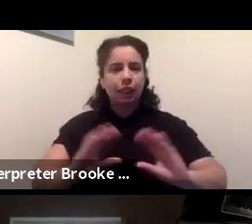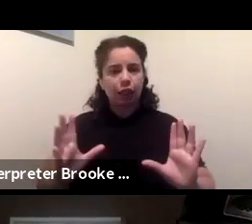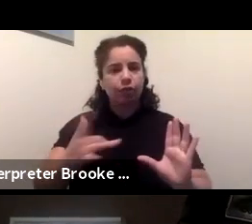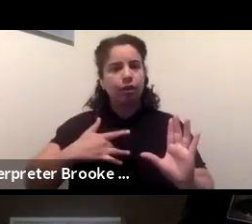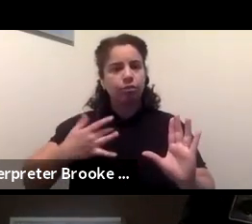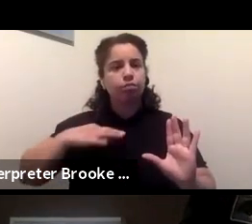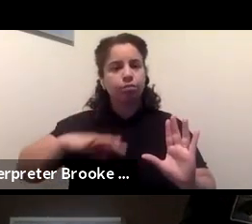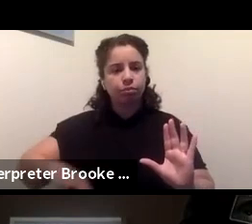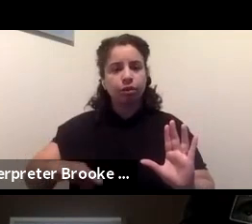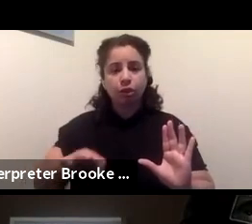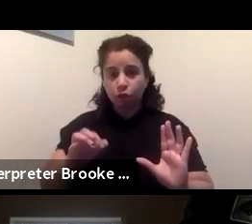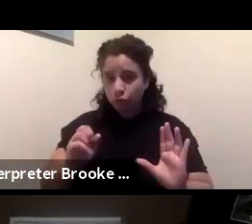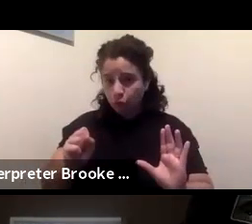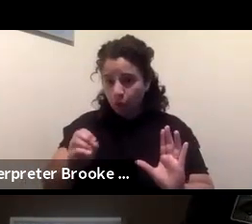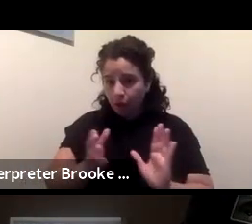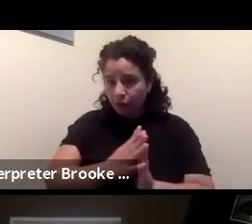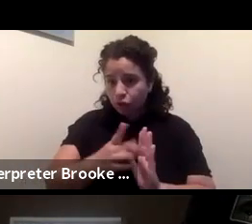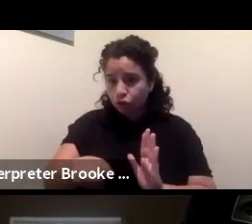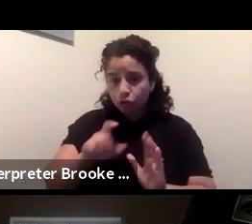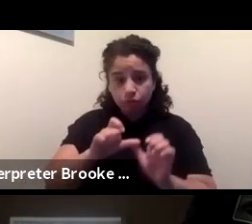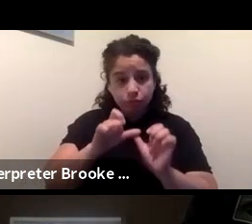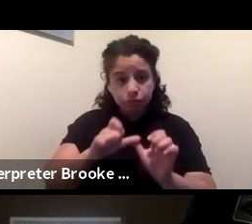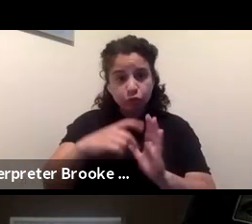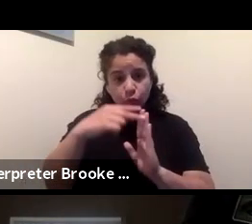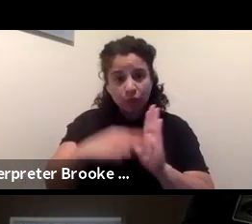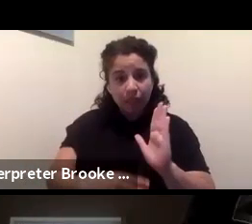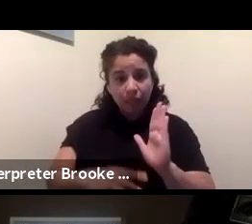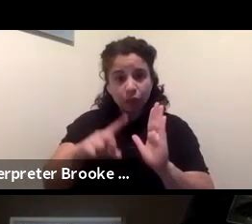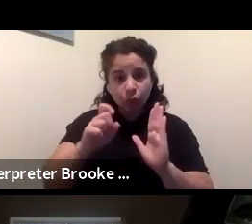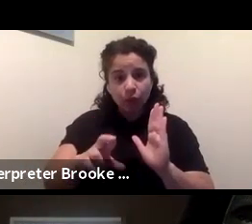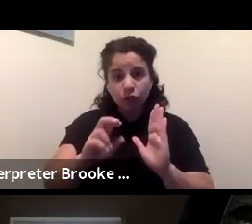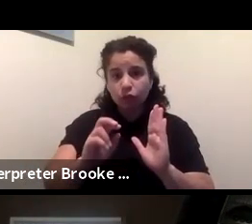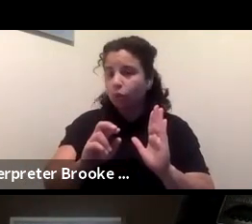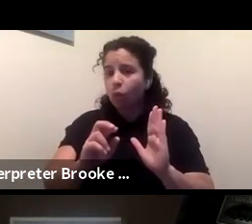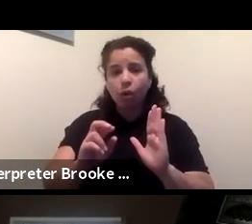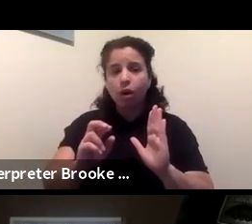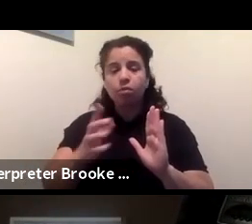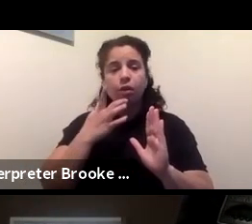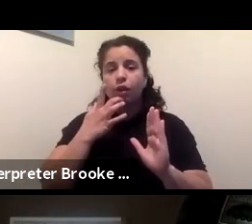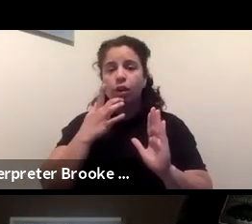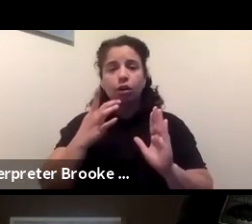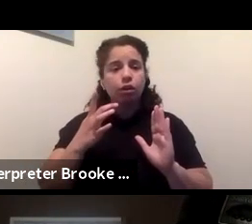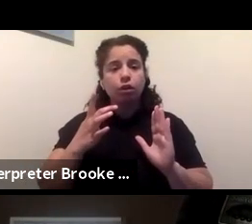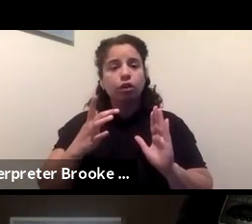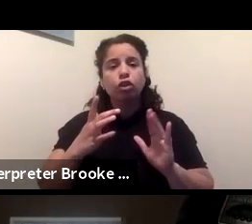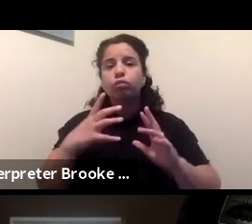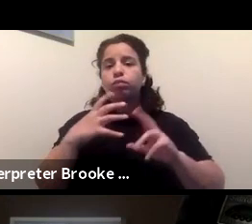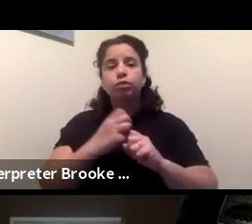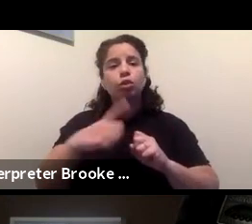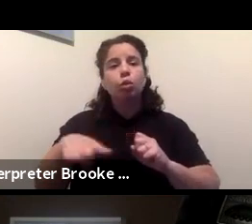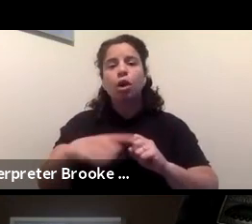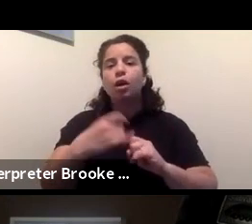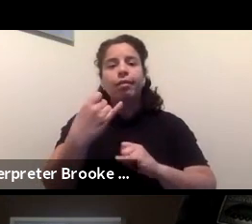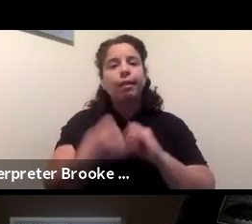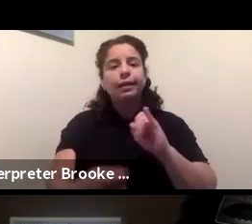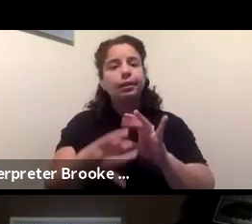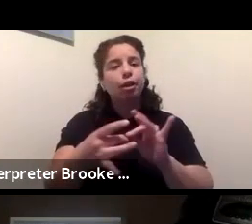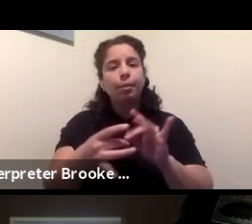keep reading your amazing questions, or should we just close this out with everybody saying one final closing statement and